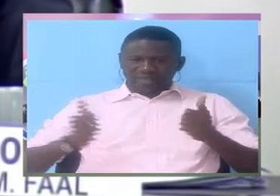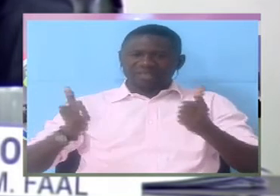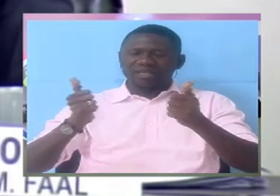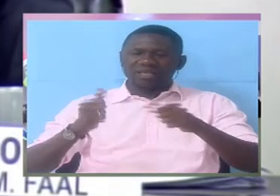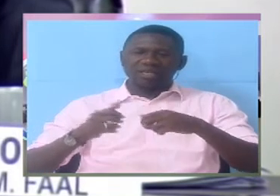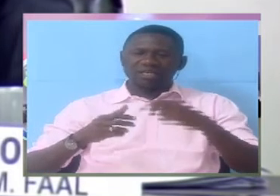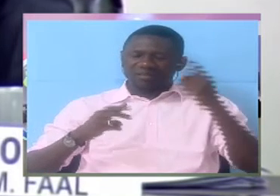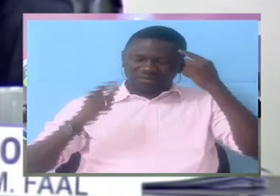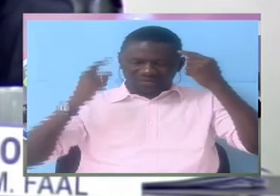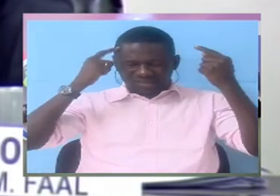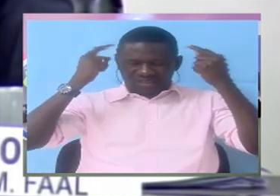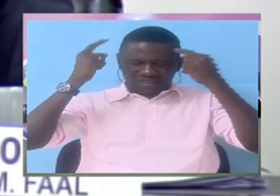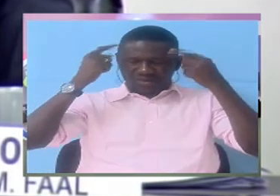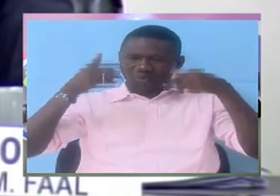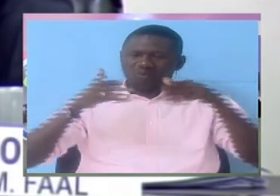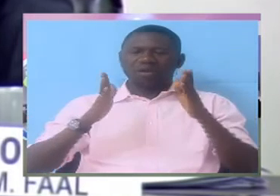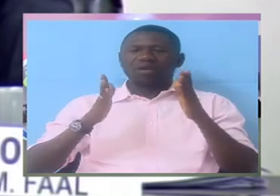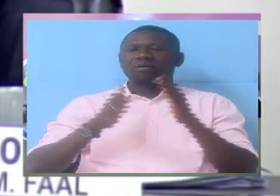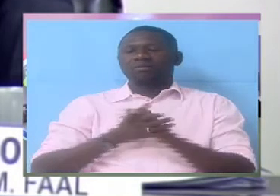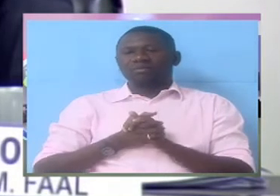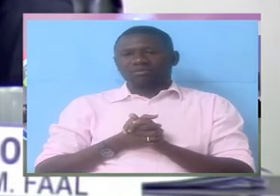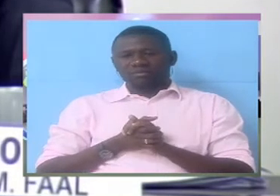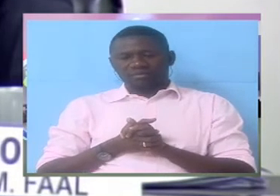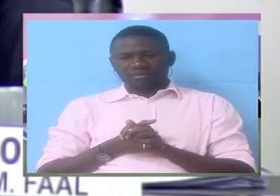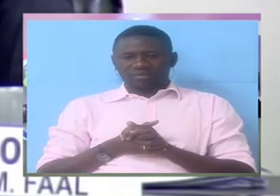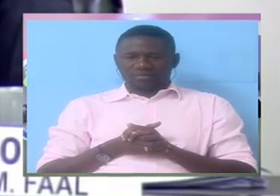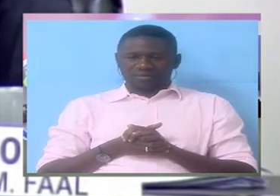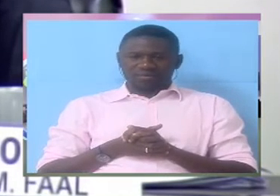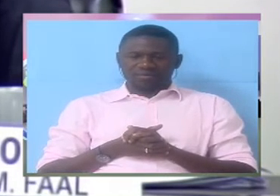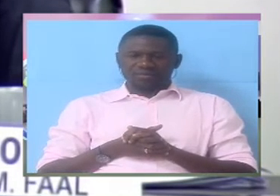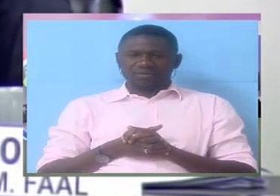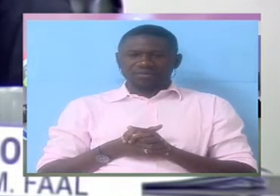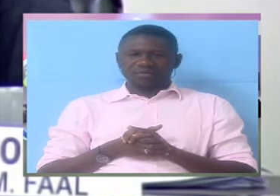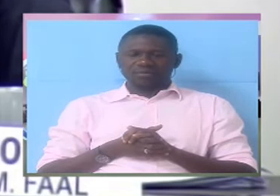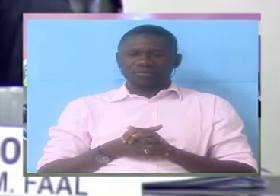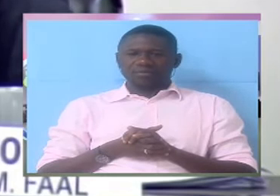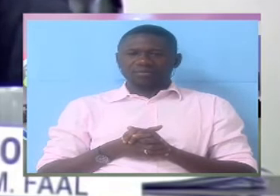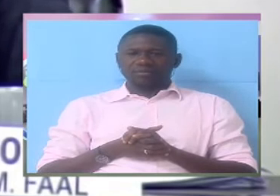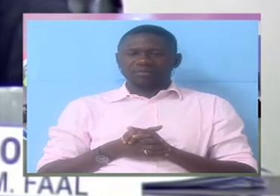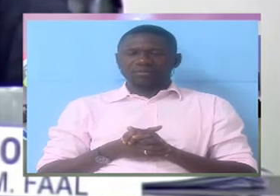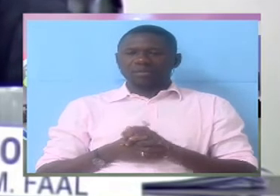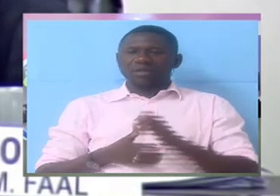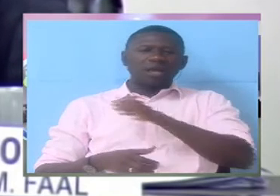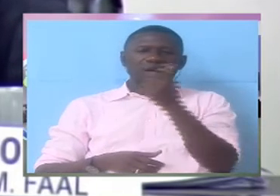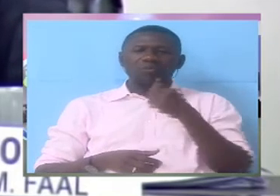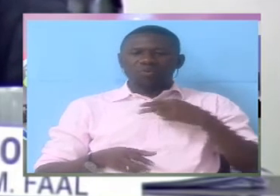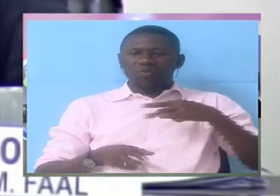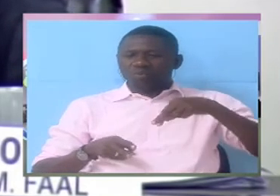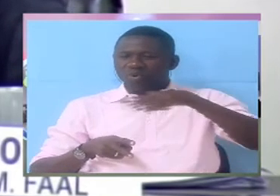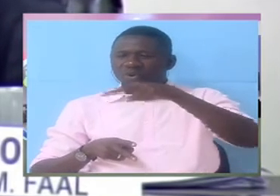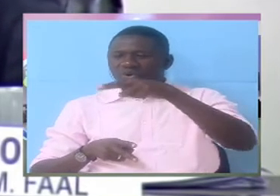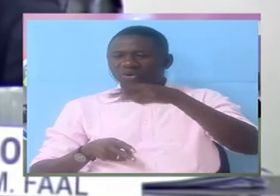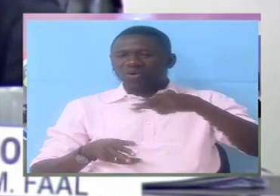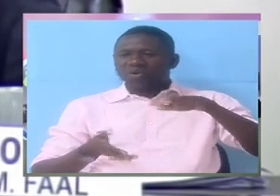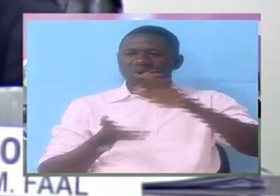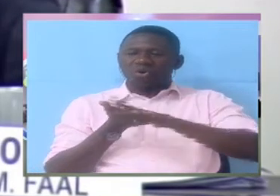spiritually. Yela halama ya tinya sondomo la karola ani balajato la karola. And we walk around the